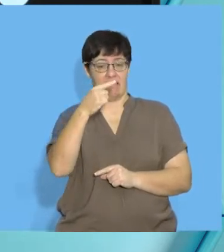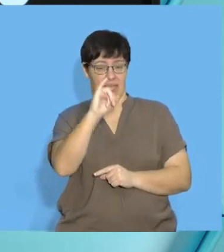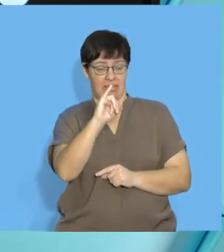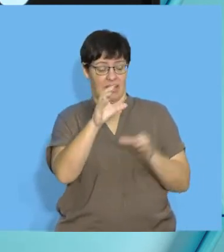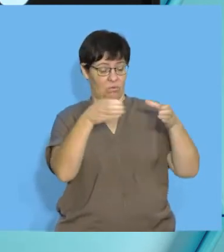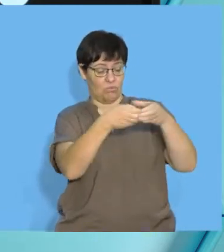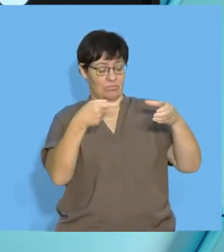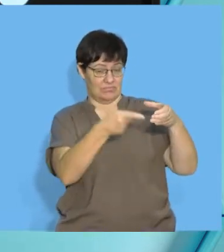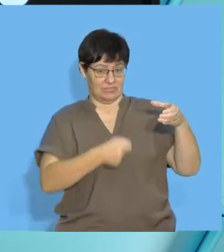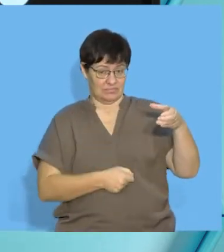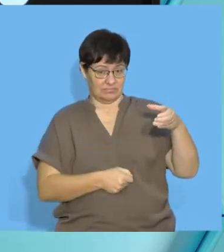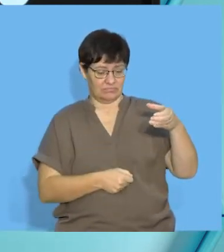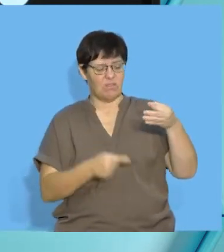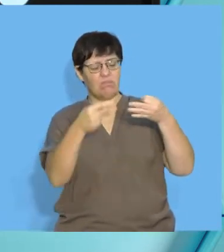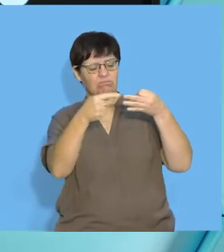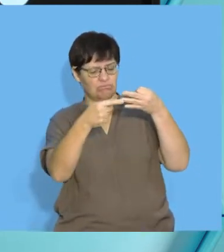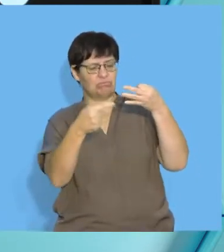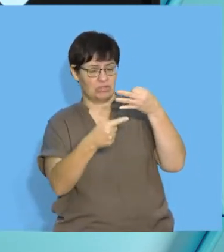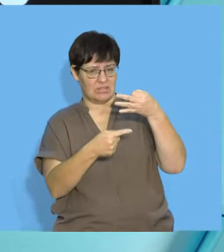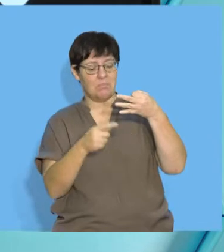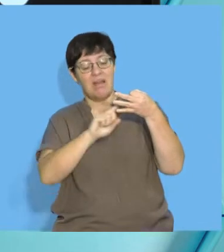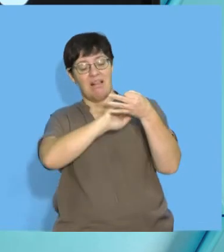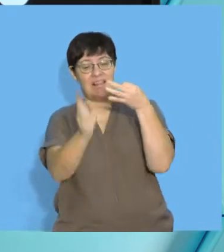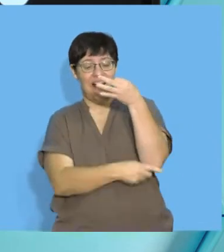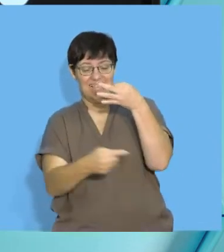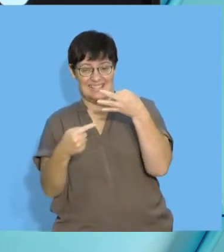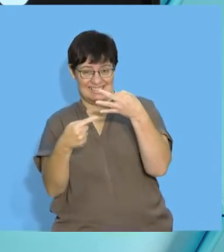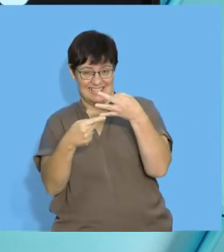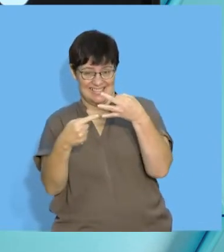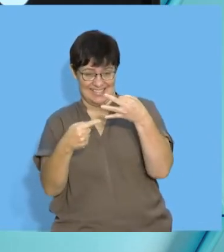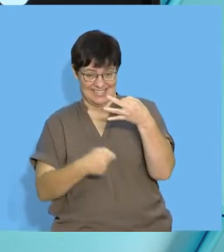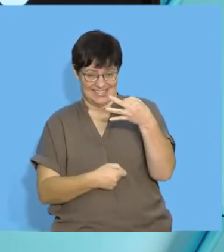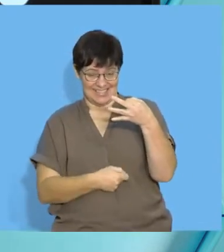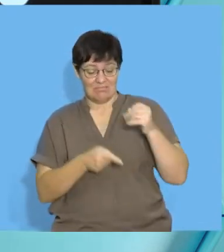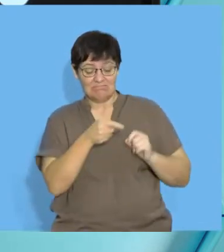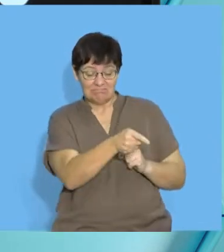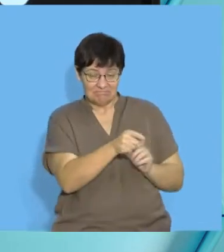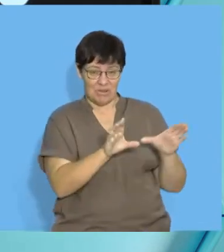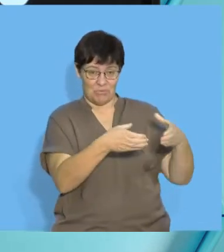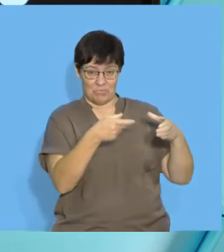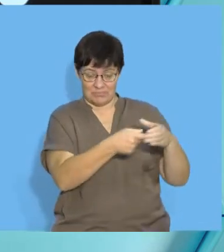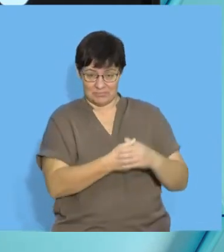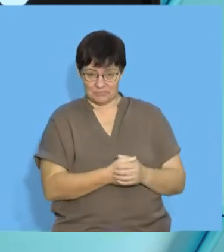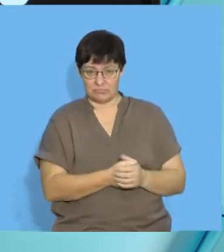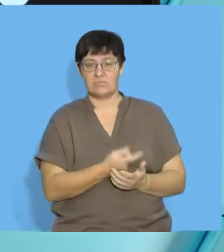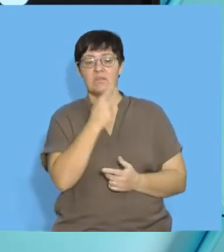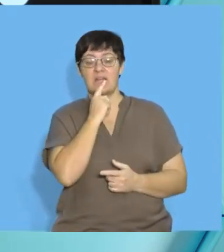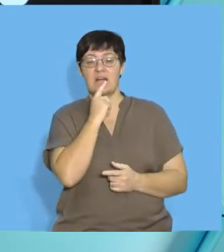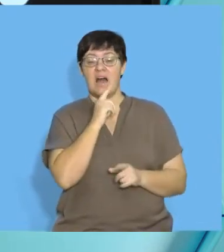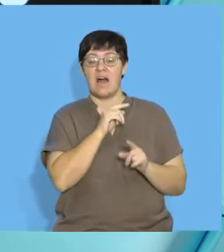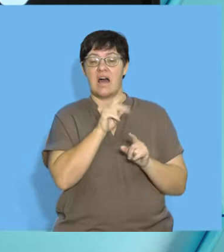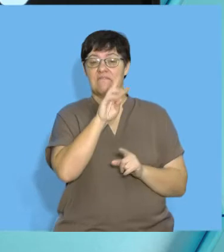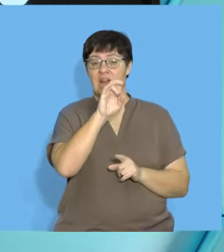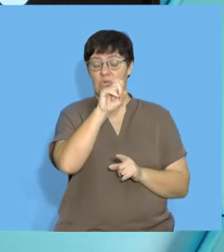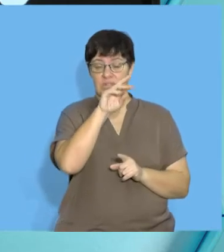looked at 3 microorganisms. This is the last one in our microorganism series. We looked at viruses,